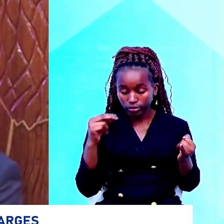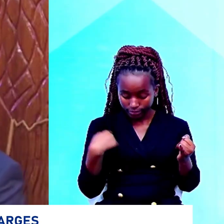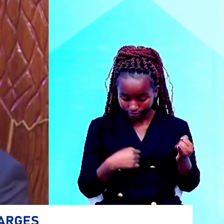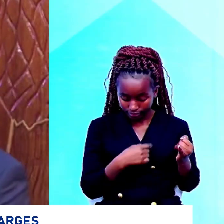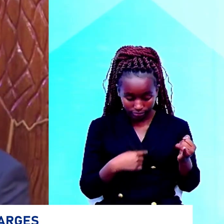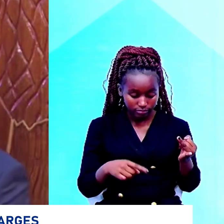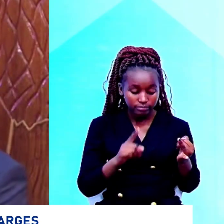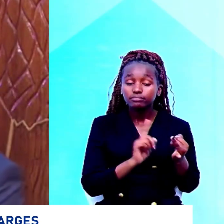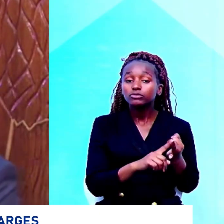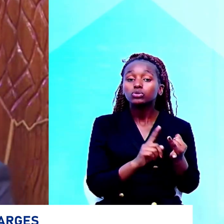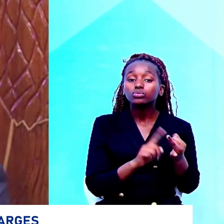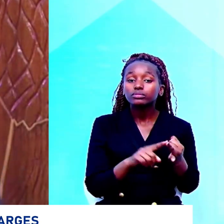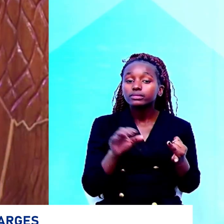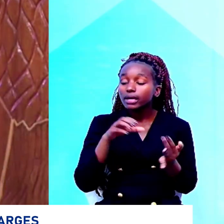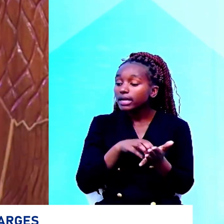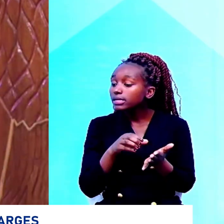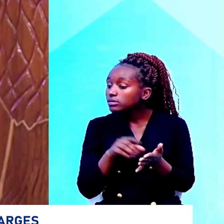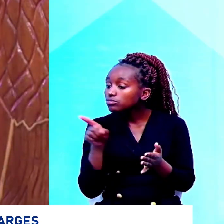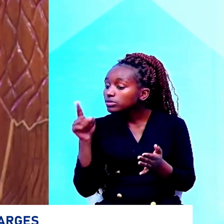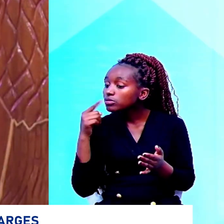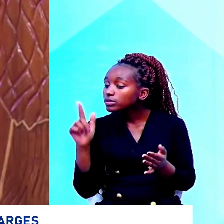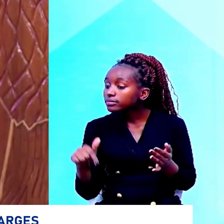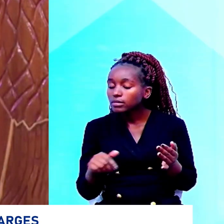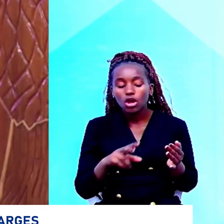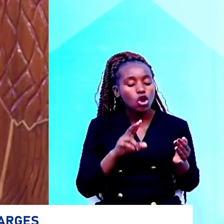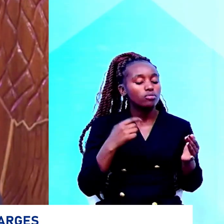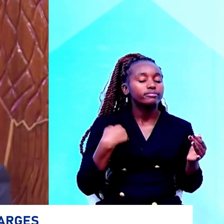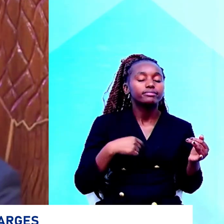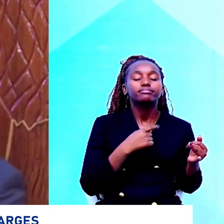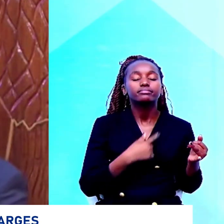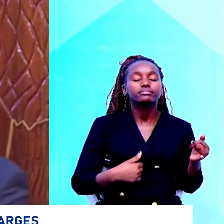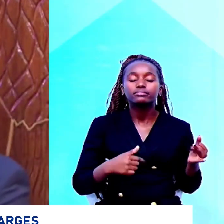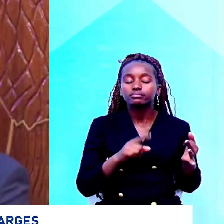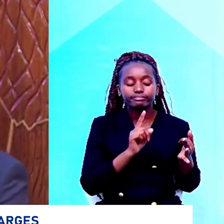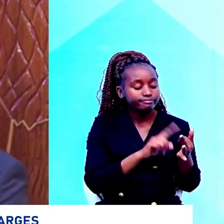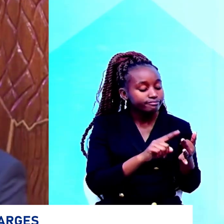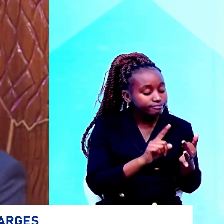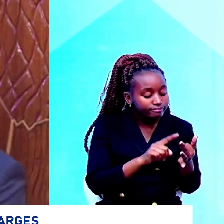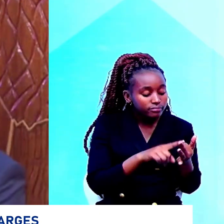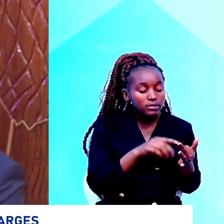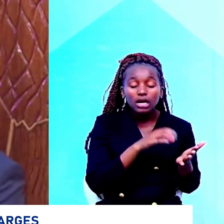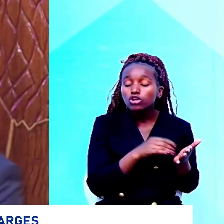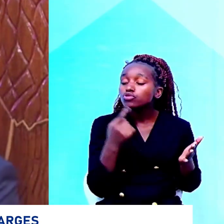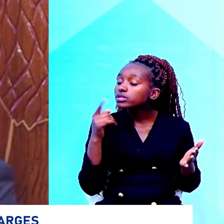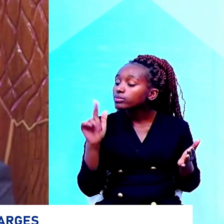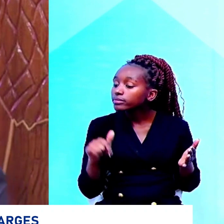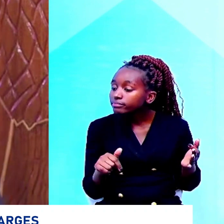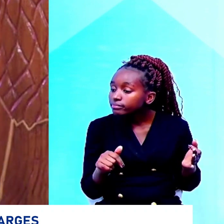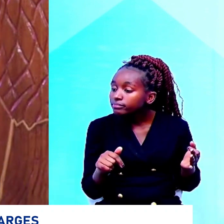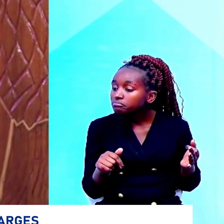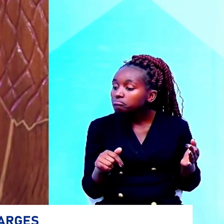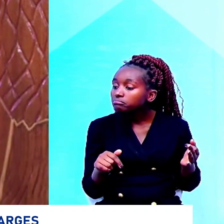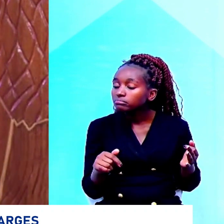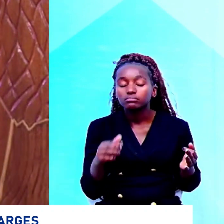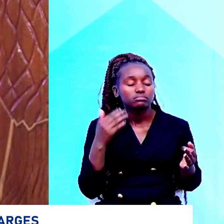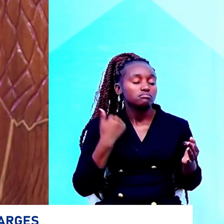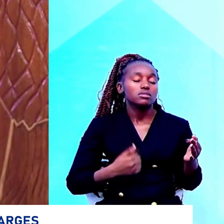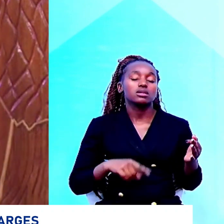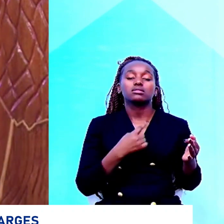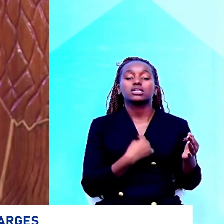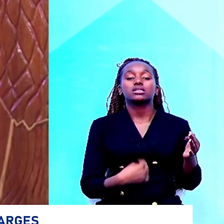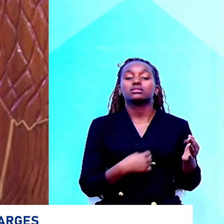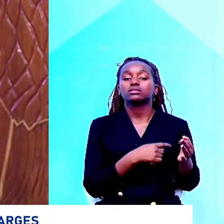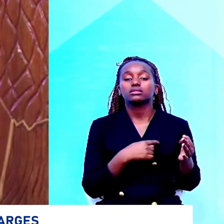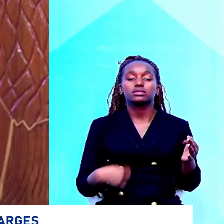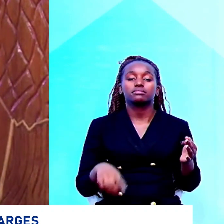2, guilty or not guilty? I plead not guilty. Ground 3, guilty or not guilty? I plead not